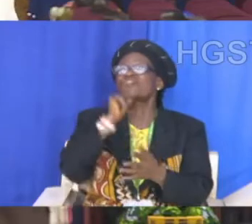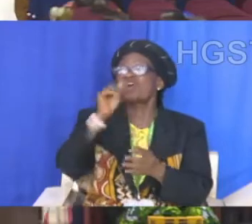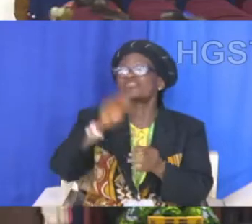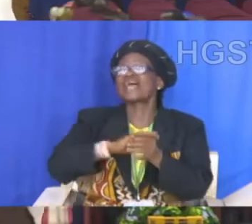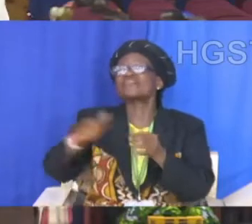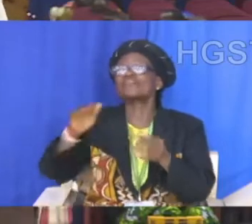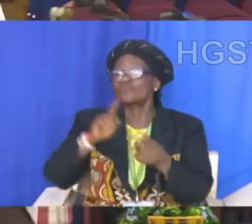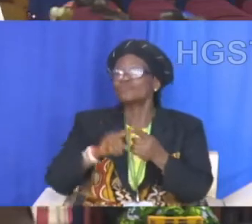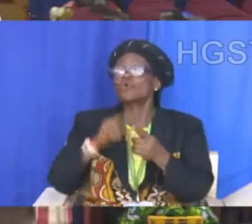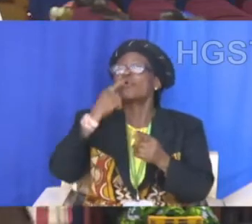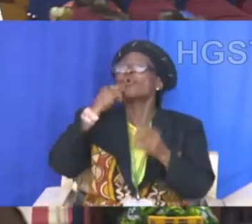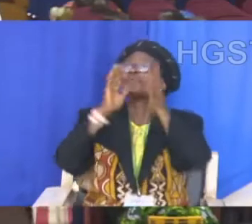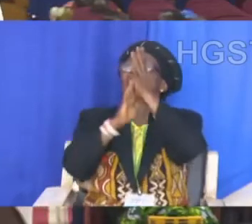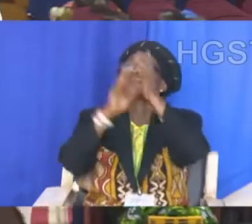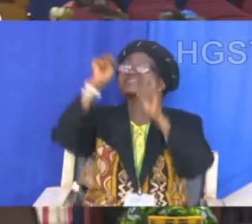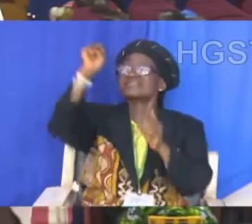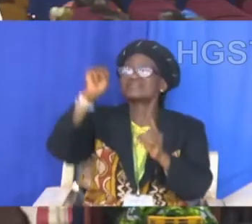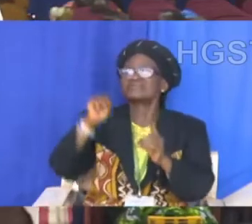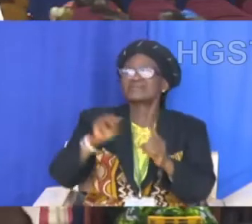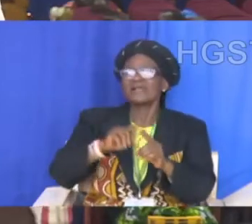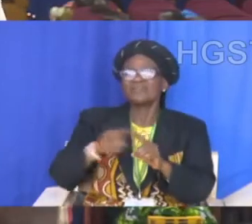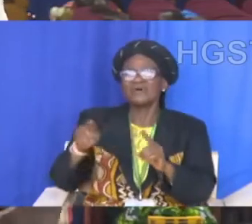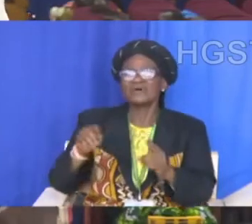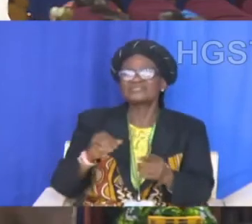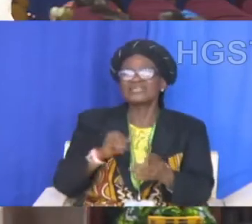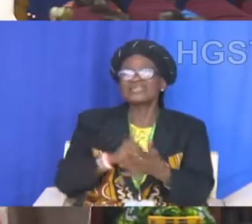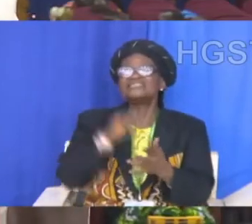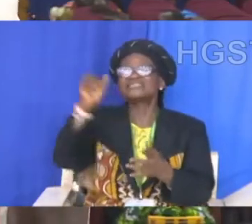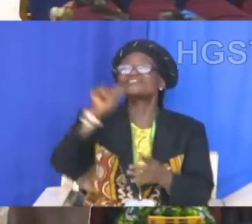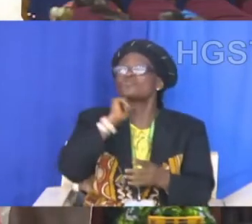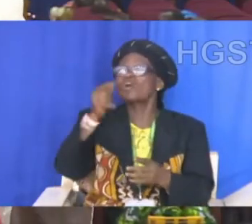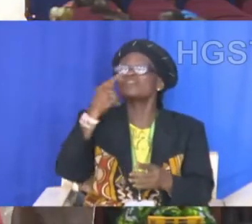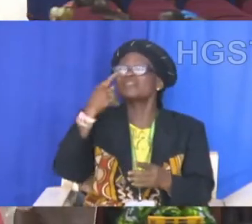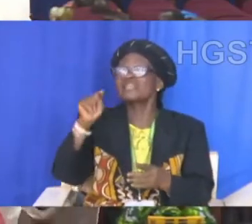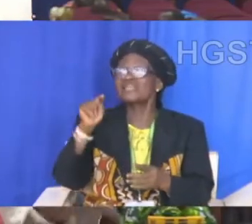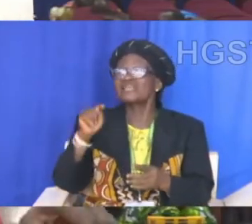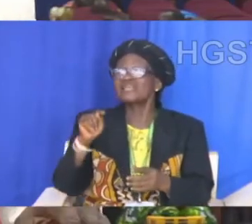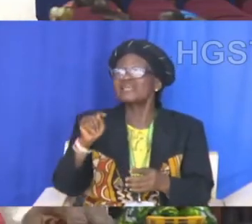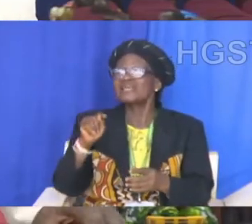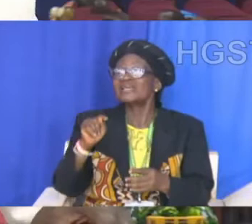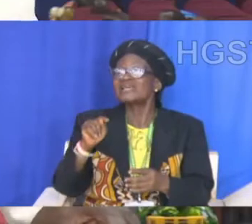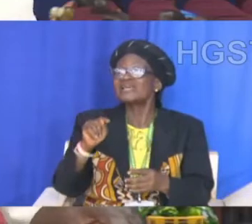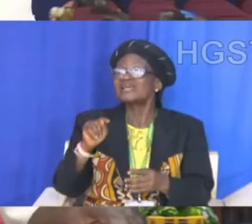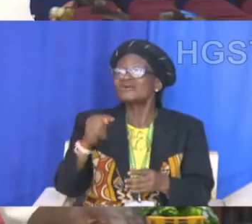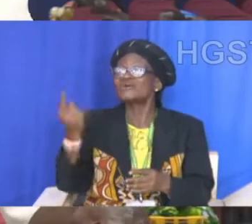But it's not only the reason for praising him. If I praise him, he will arise.